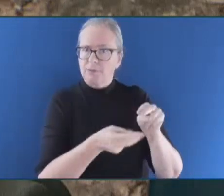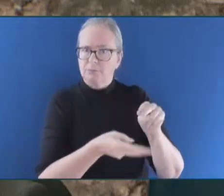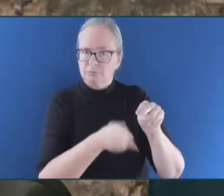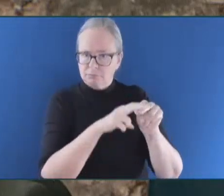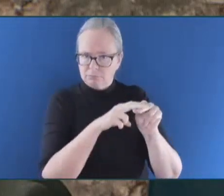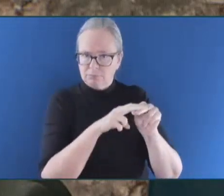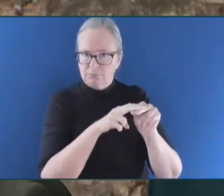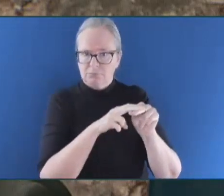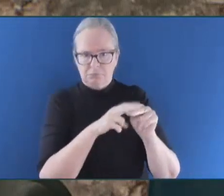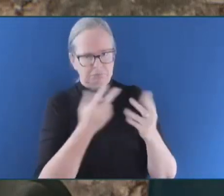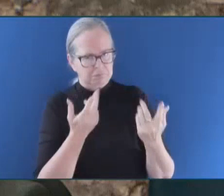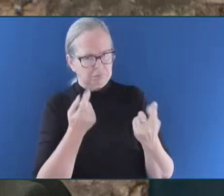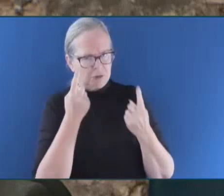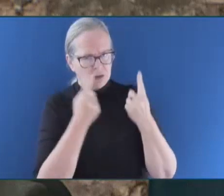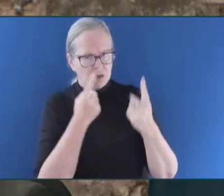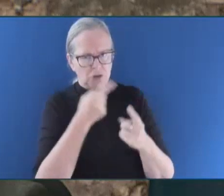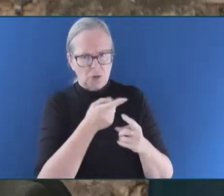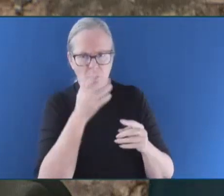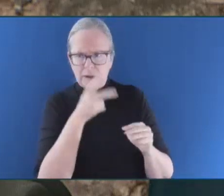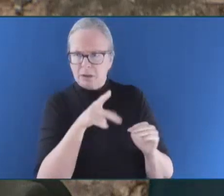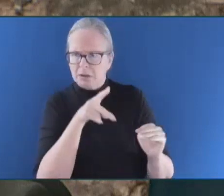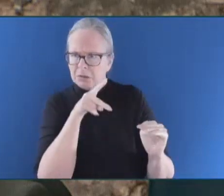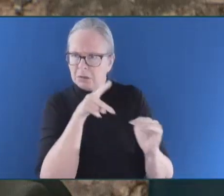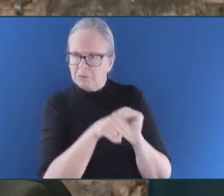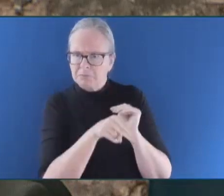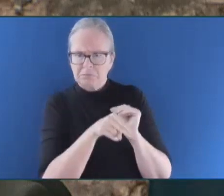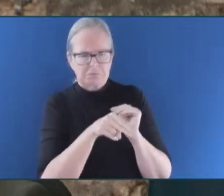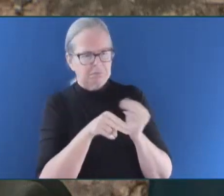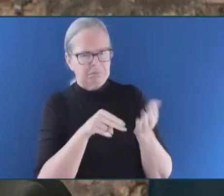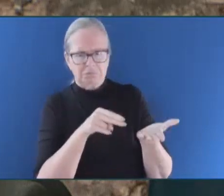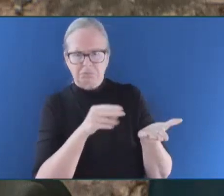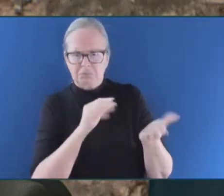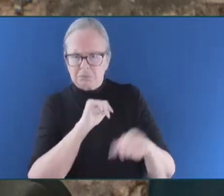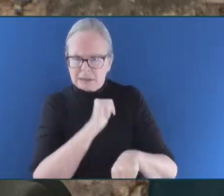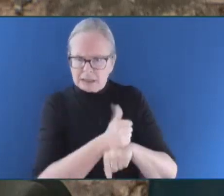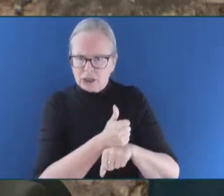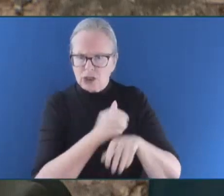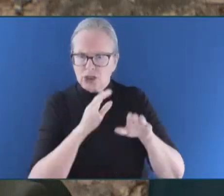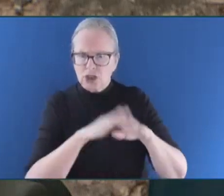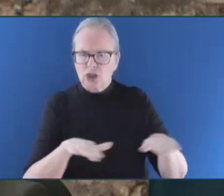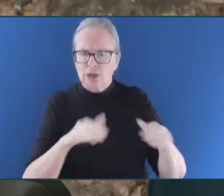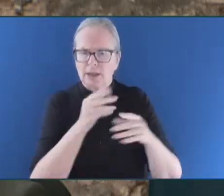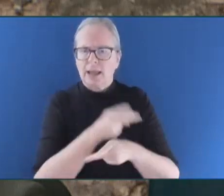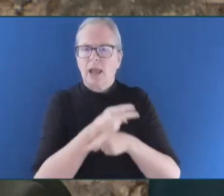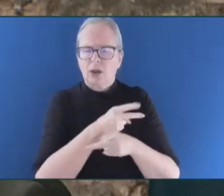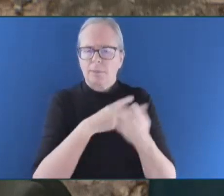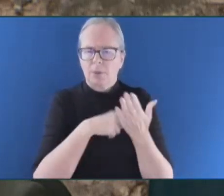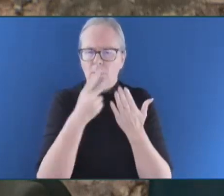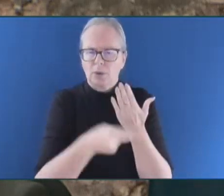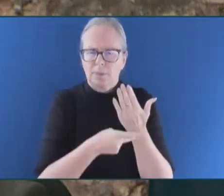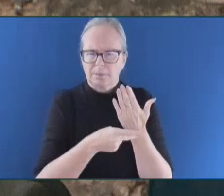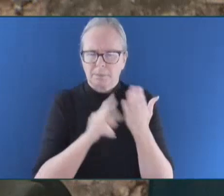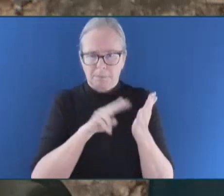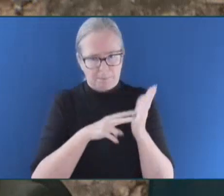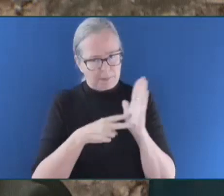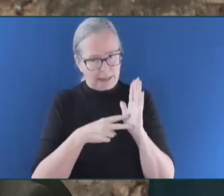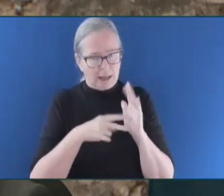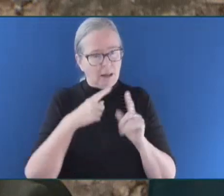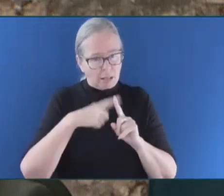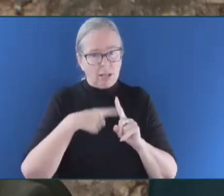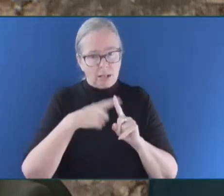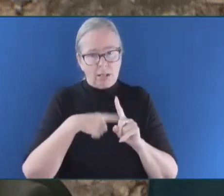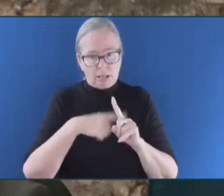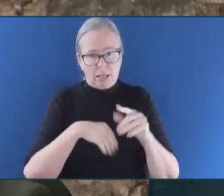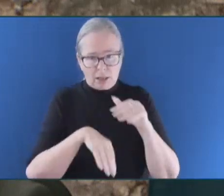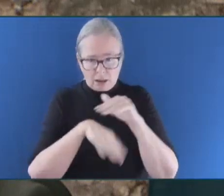We brought in a childcare program that is putting up to $900 a month back into people's pockets. Is that something